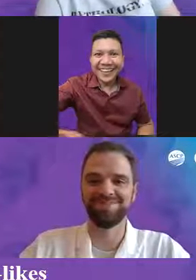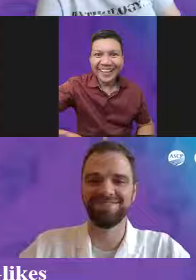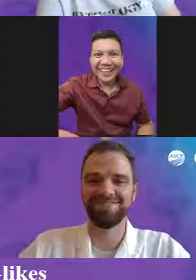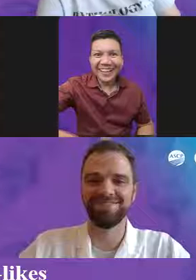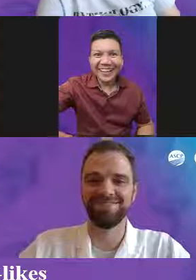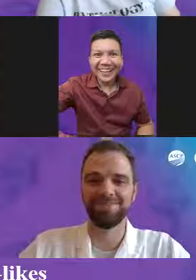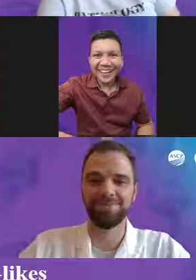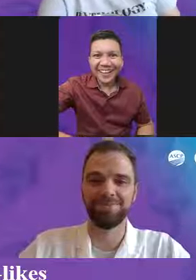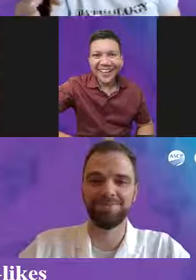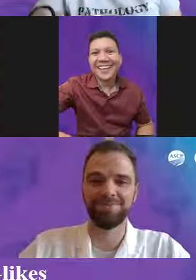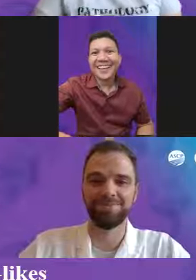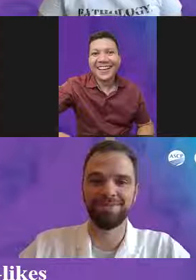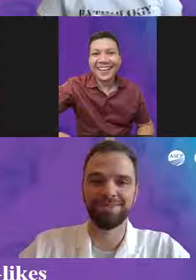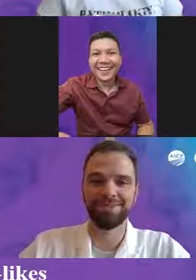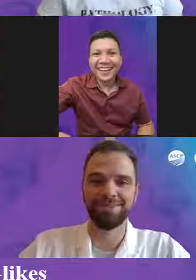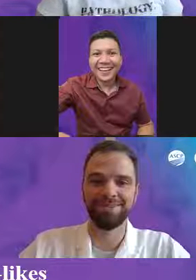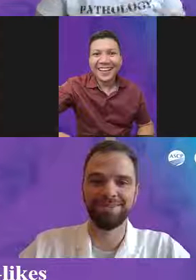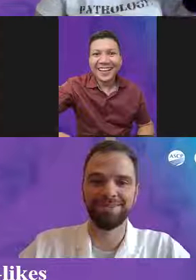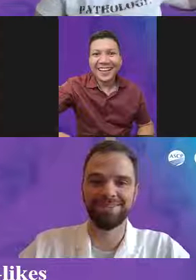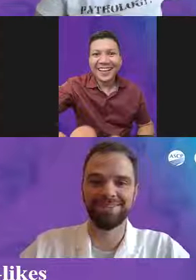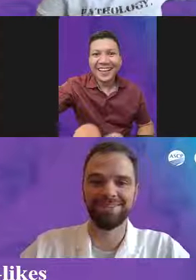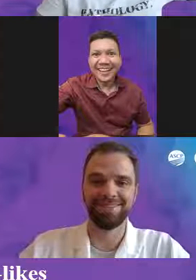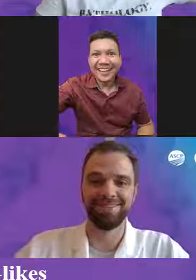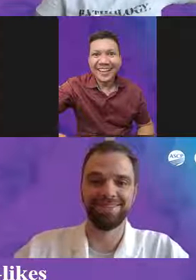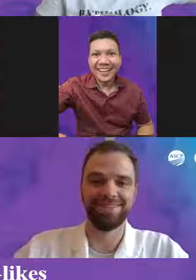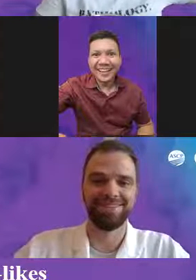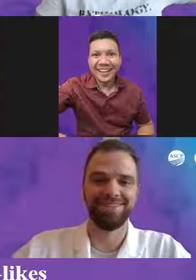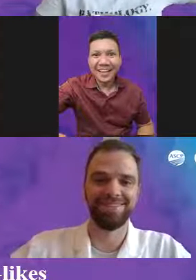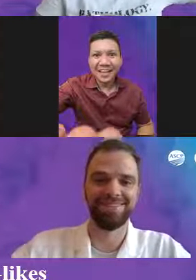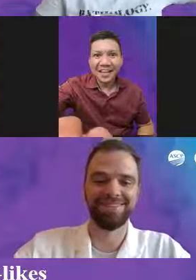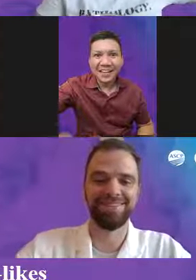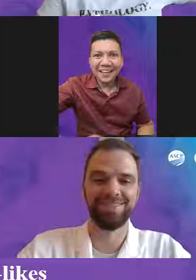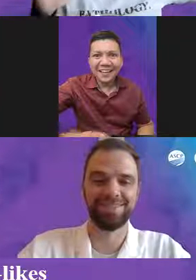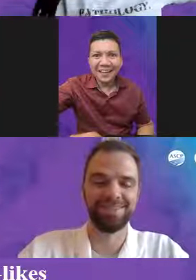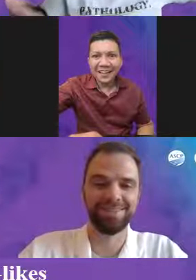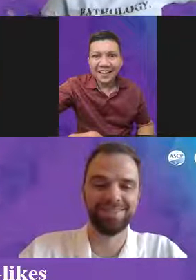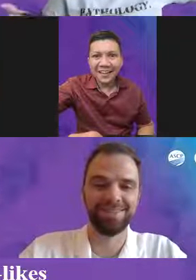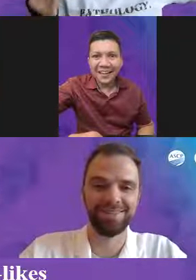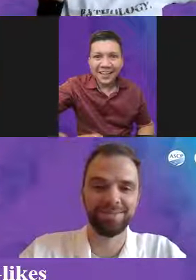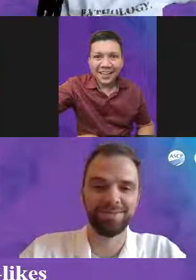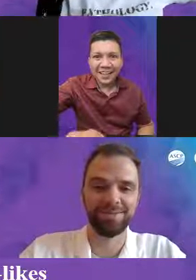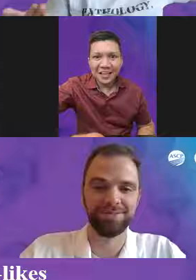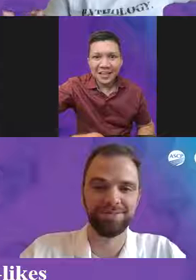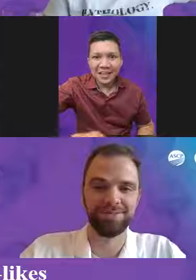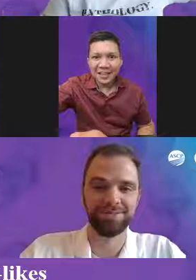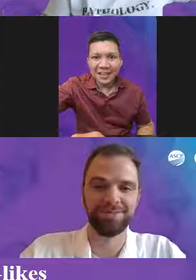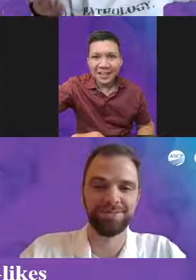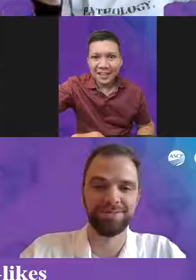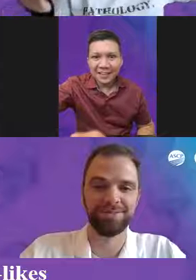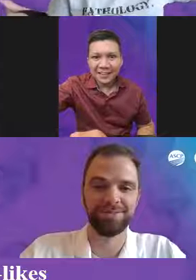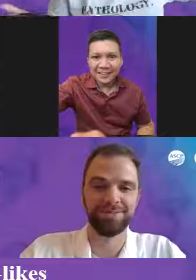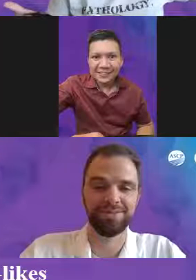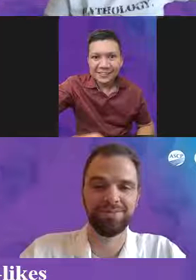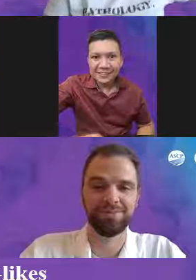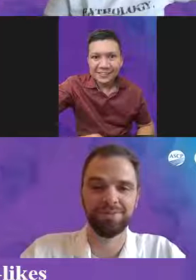not Carlos. I'm looking at Aaron. He's making faces. It could be that you see non-self and they're marked for